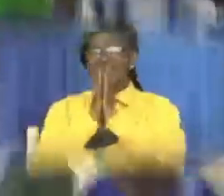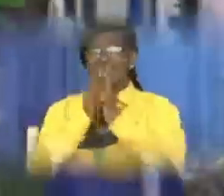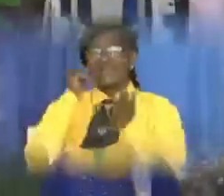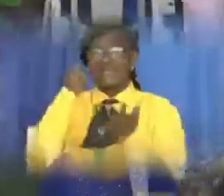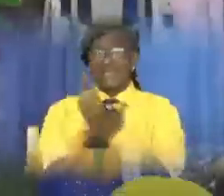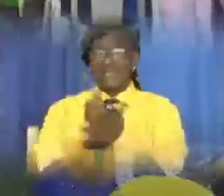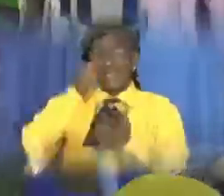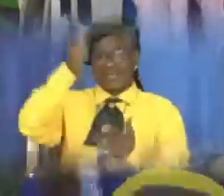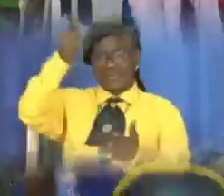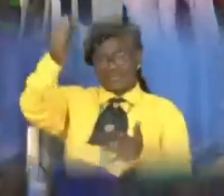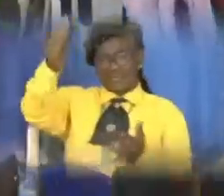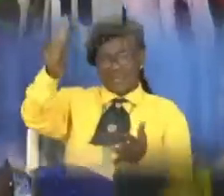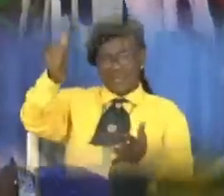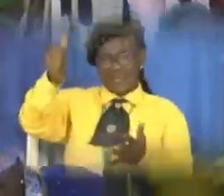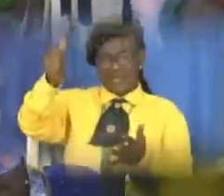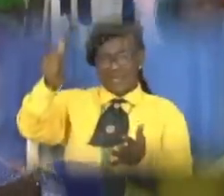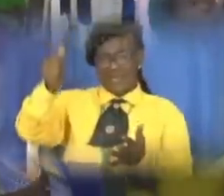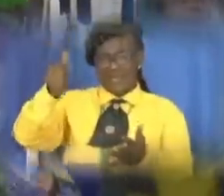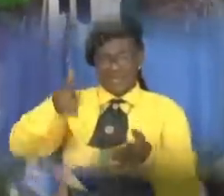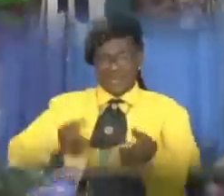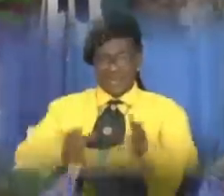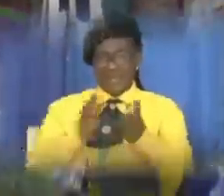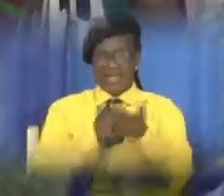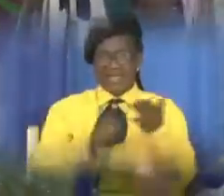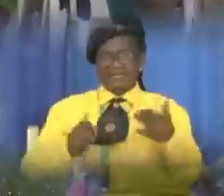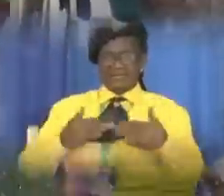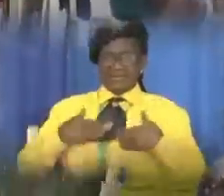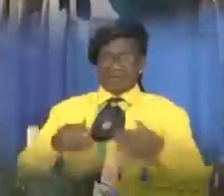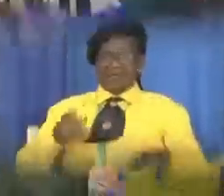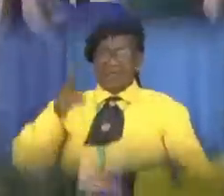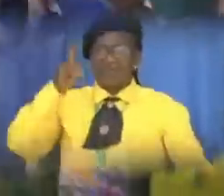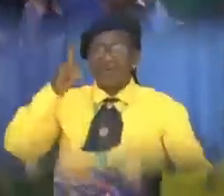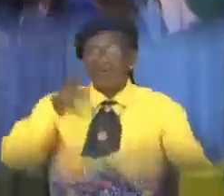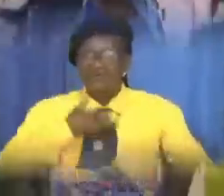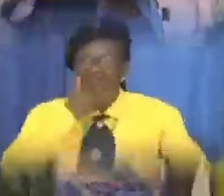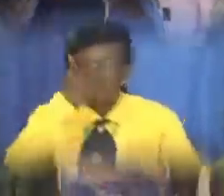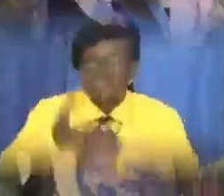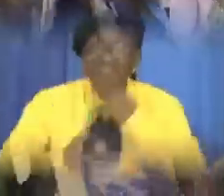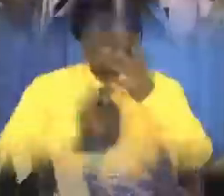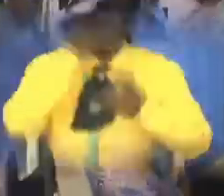Amen. And let someone shout hallelujah.